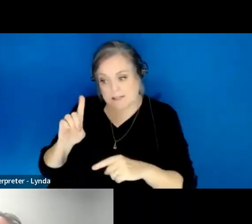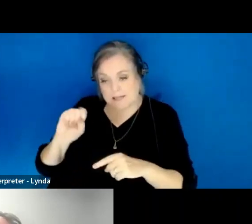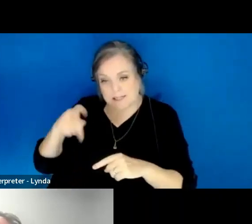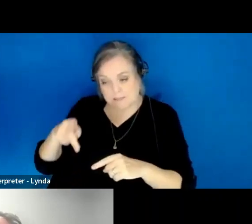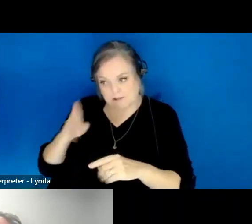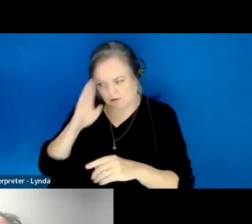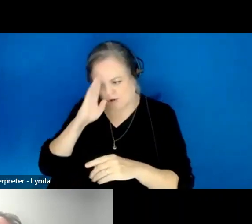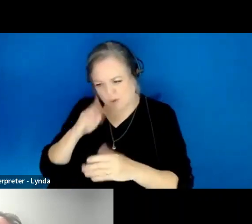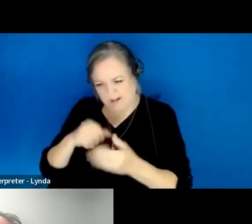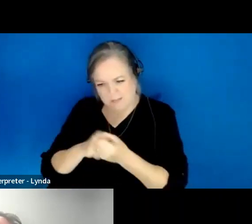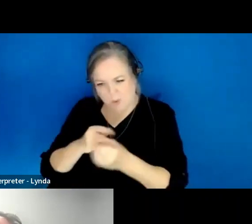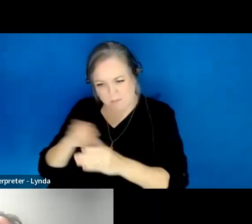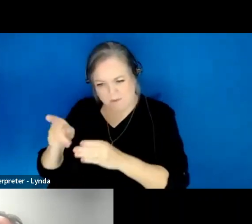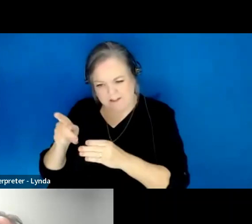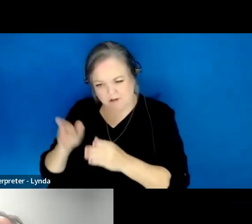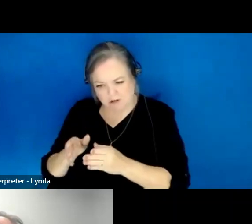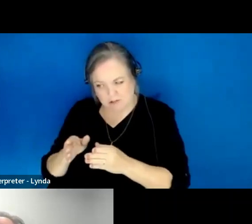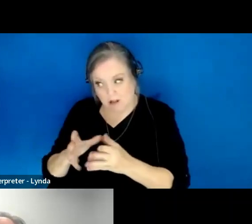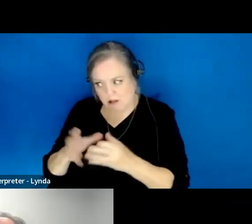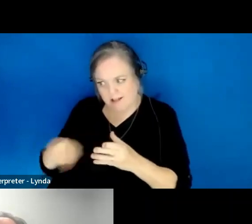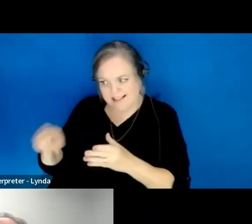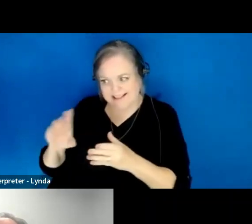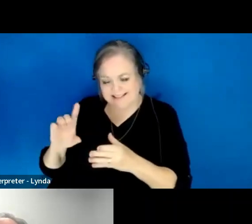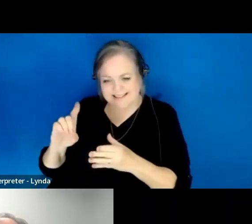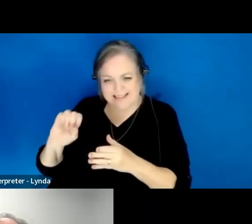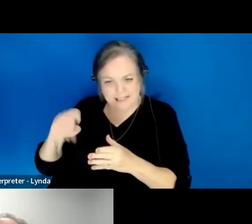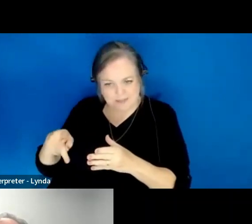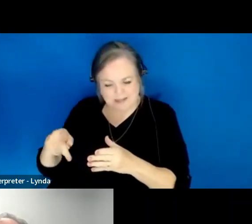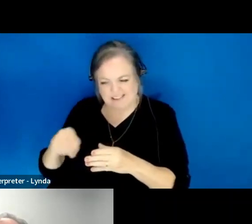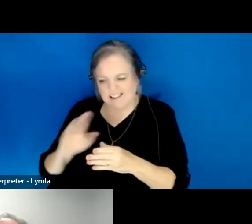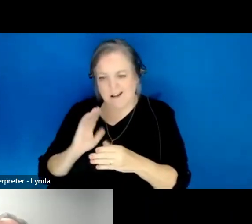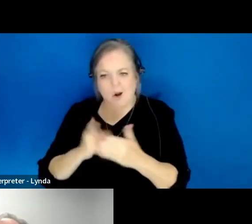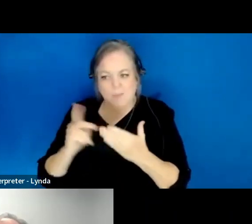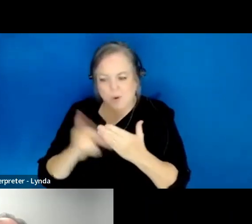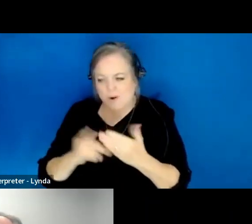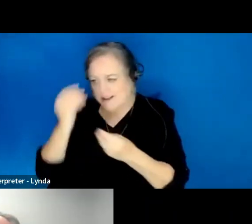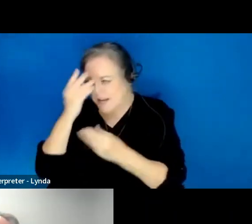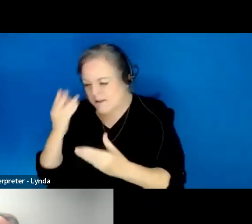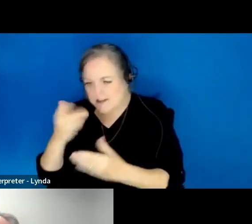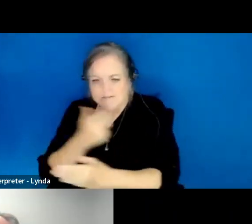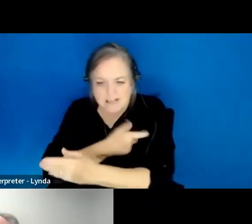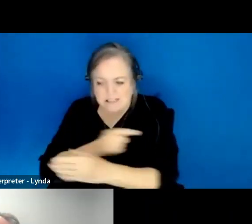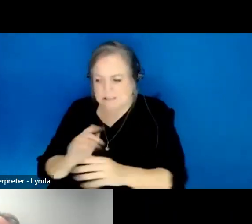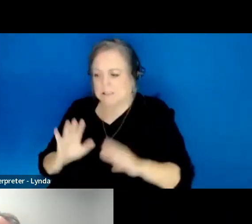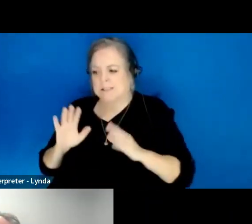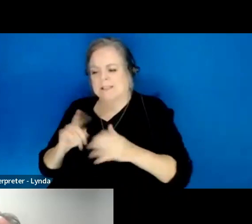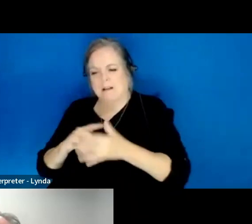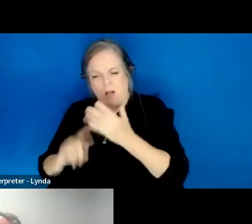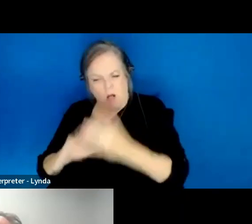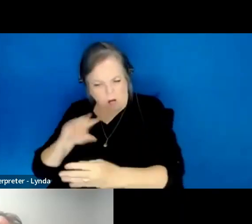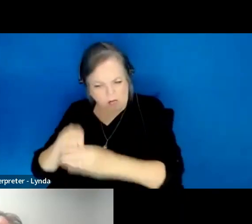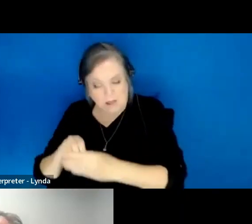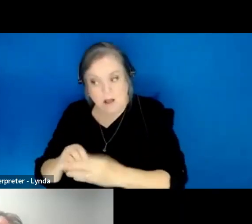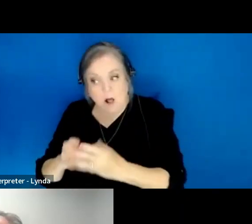direct support professionals that we worked with in our project, and vaccination information and vaccination hesitancy, all that stuff. A lot of